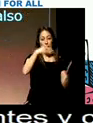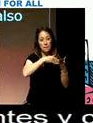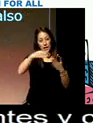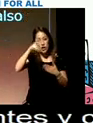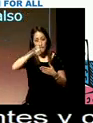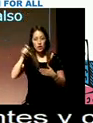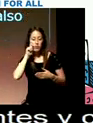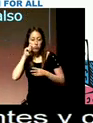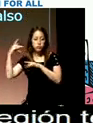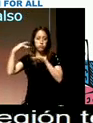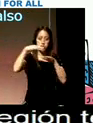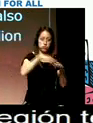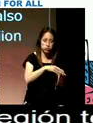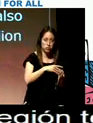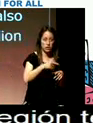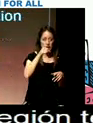year.